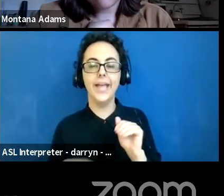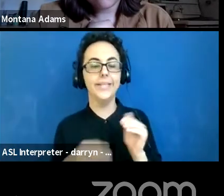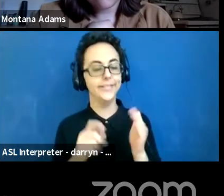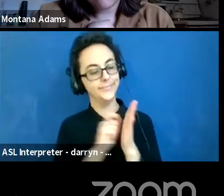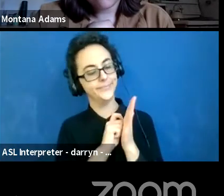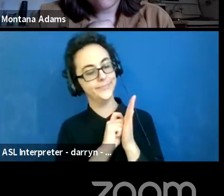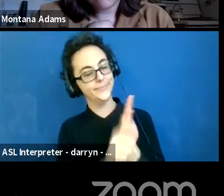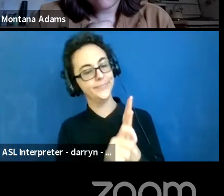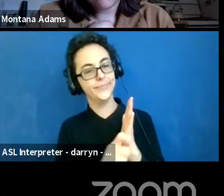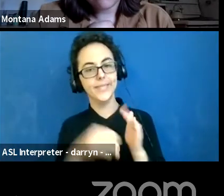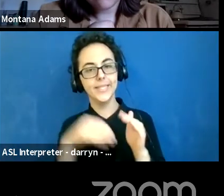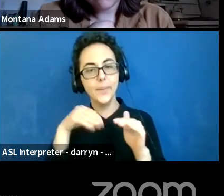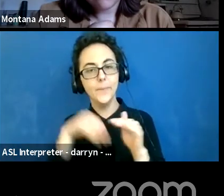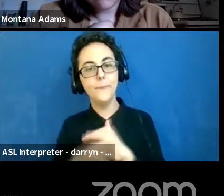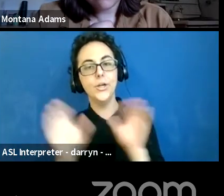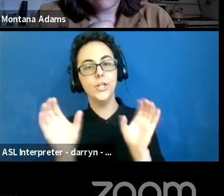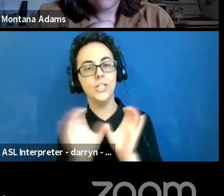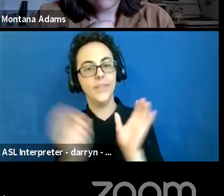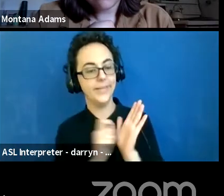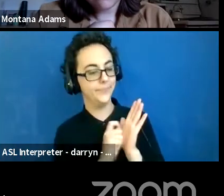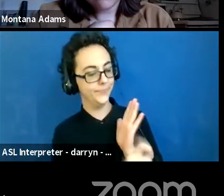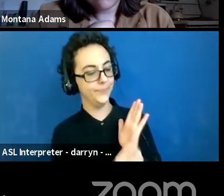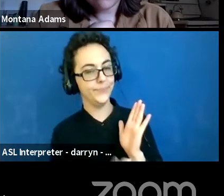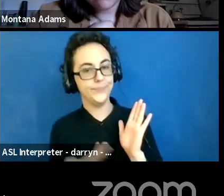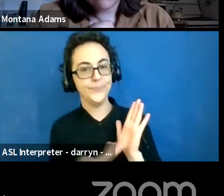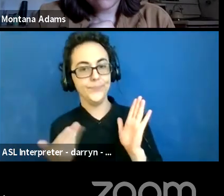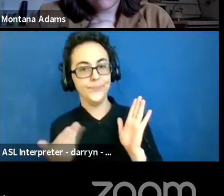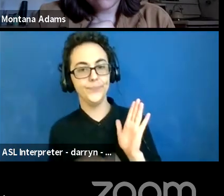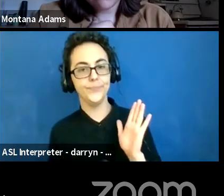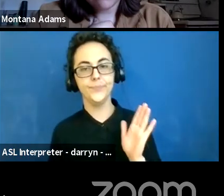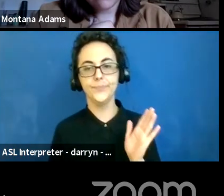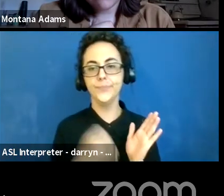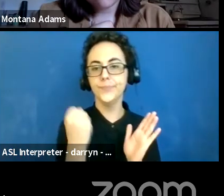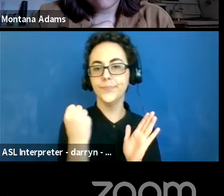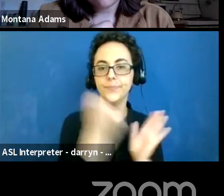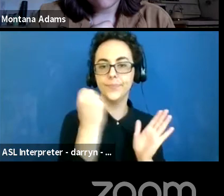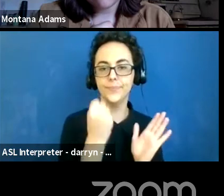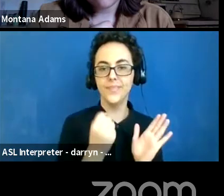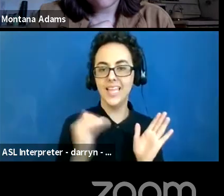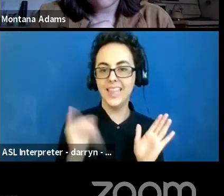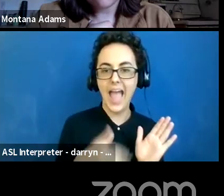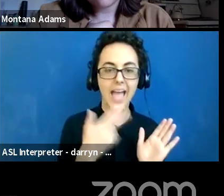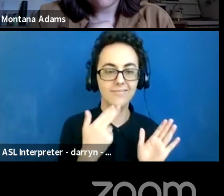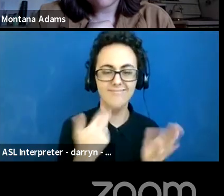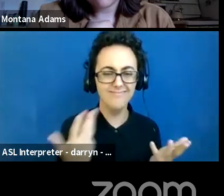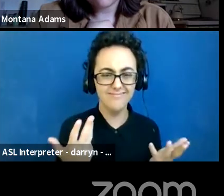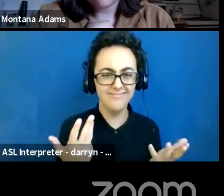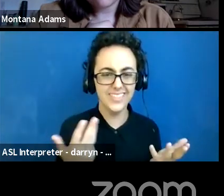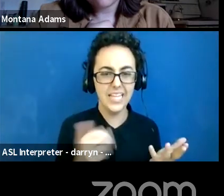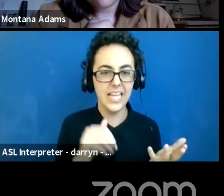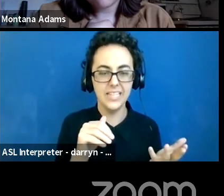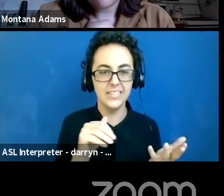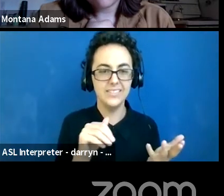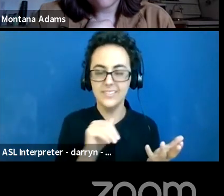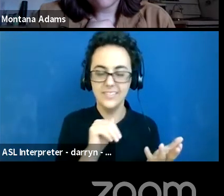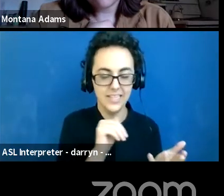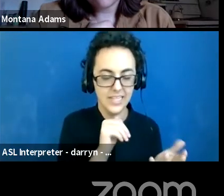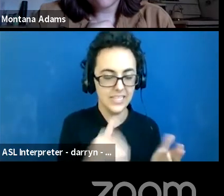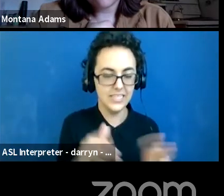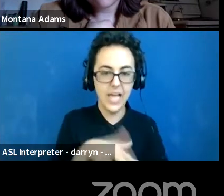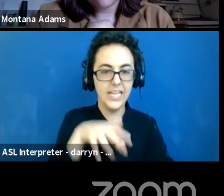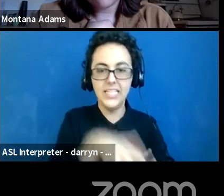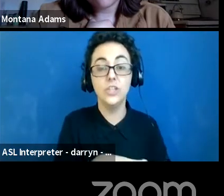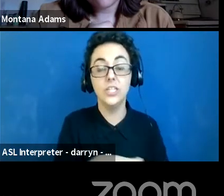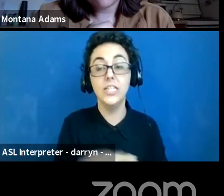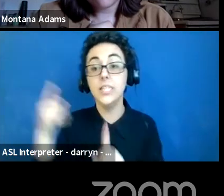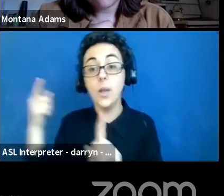It's not just like something that's on like a paper. It's who you are. It's our identity. It's what we live through every day. So I